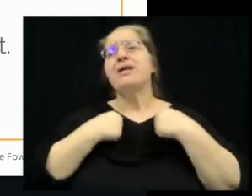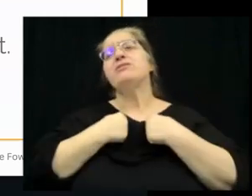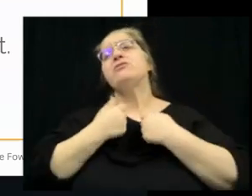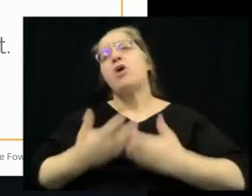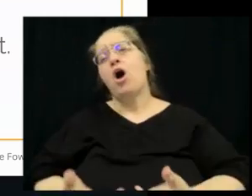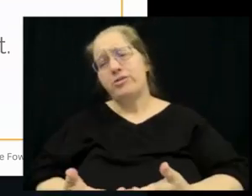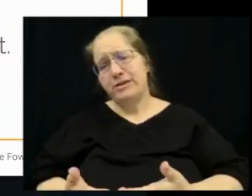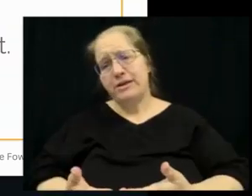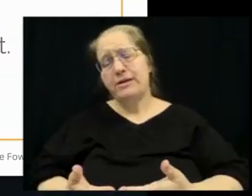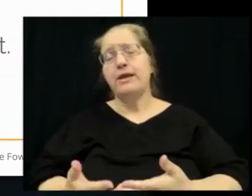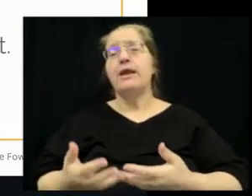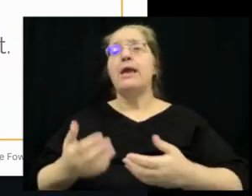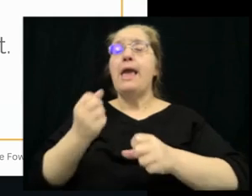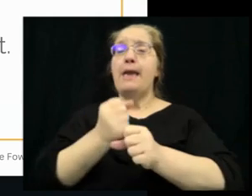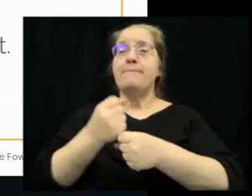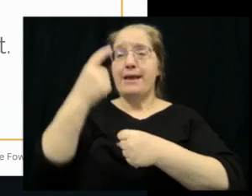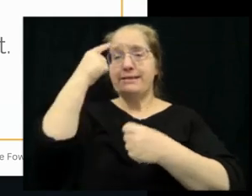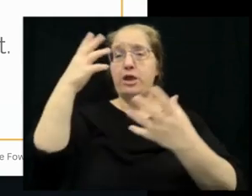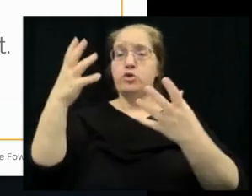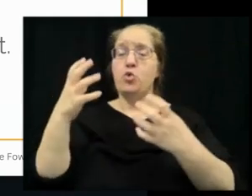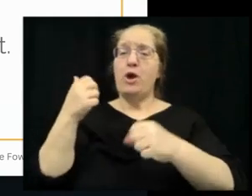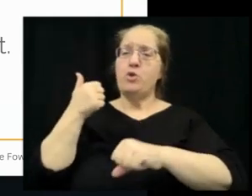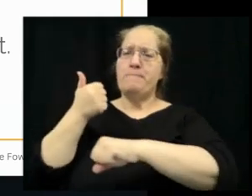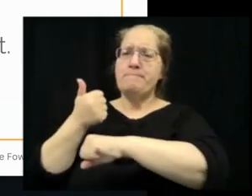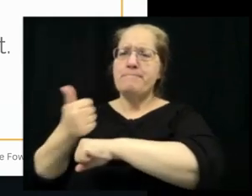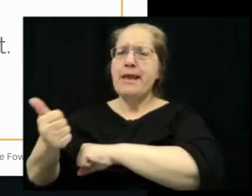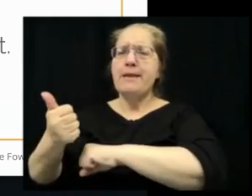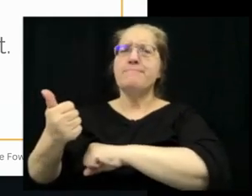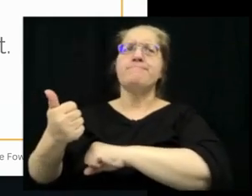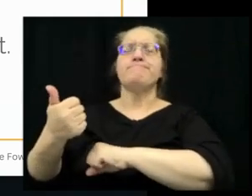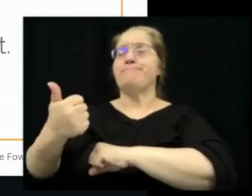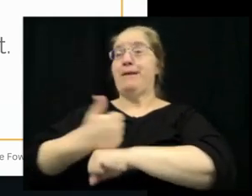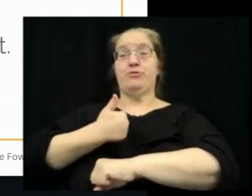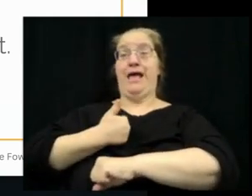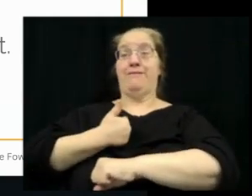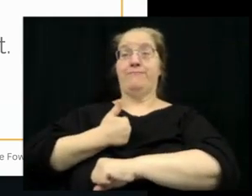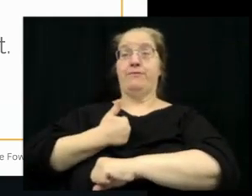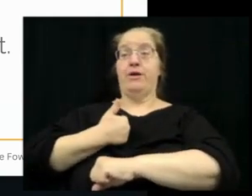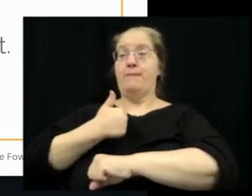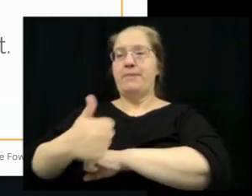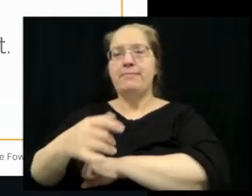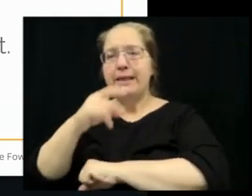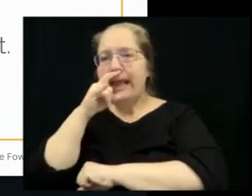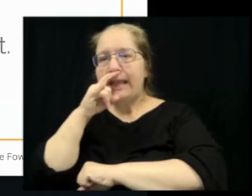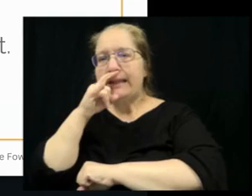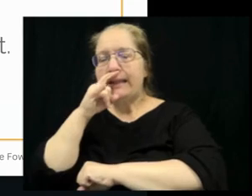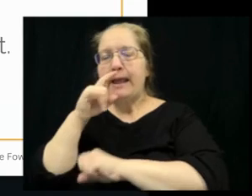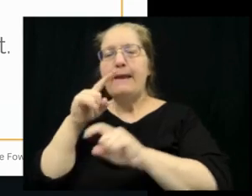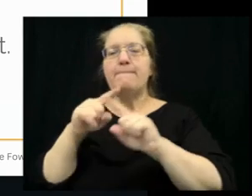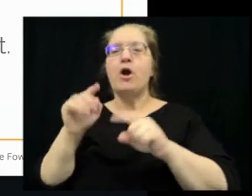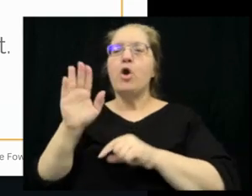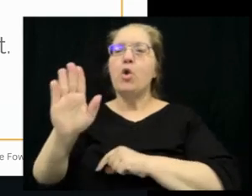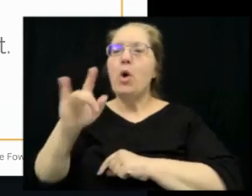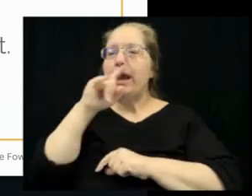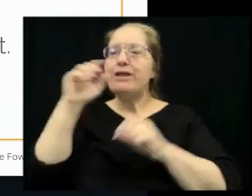exhausting. It makes sense to want to throw blame at yourself or the child. But your